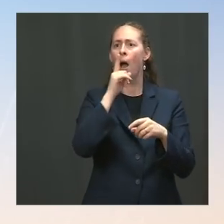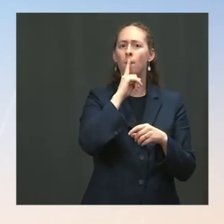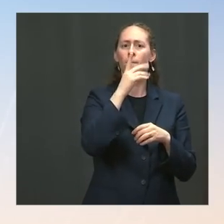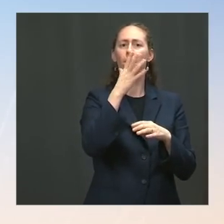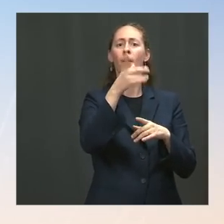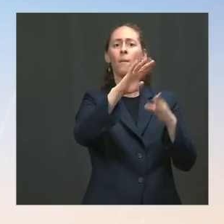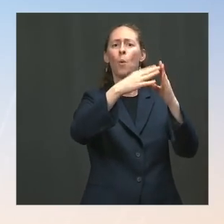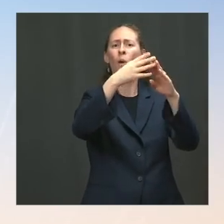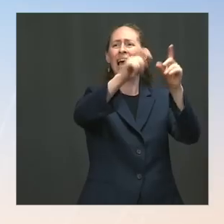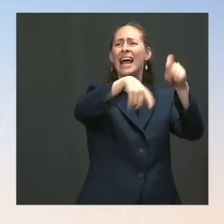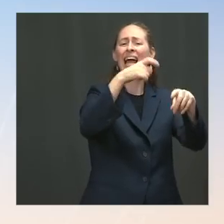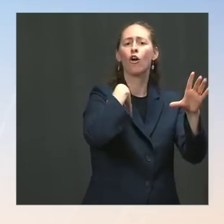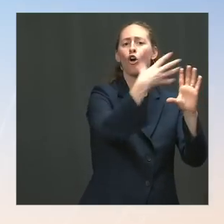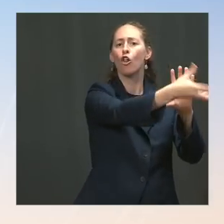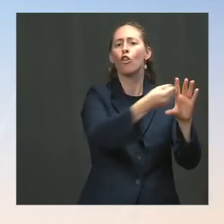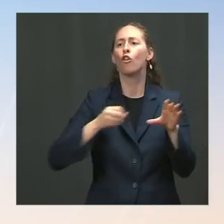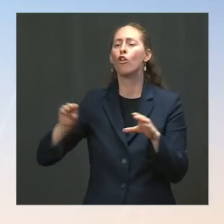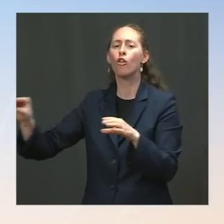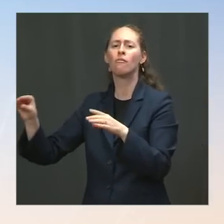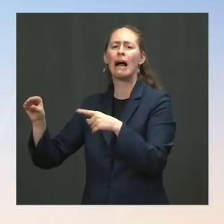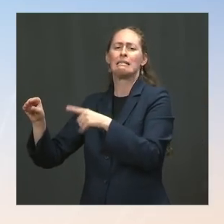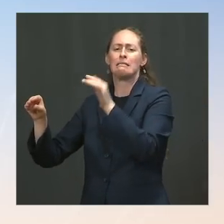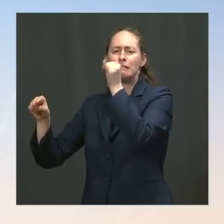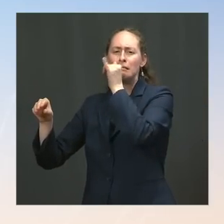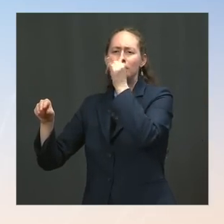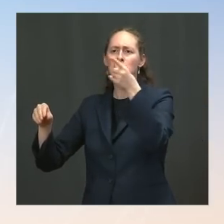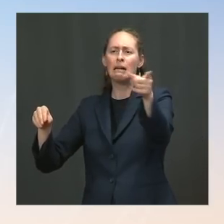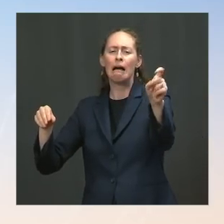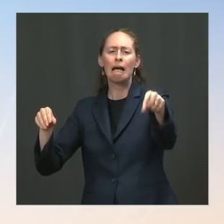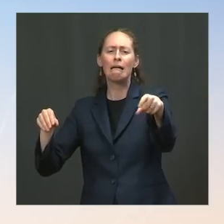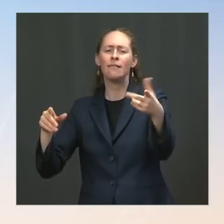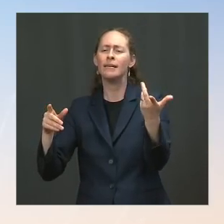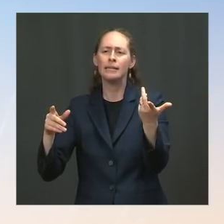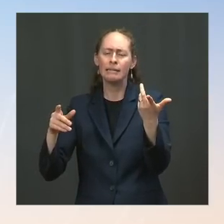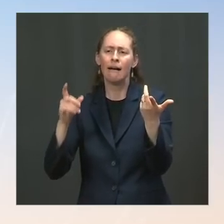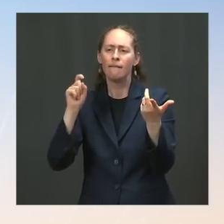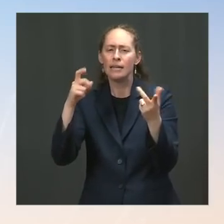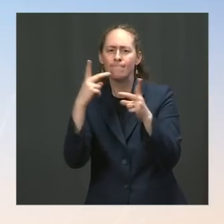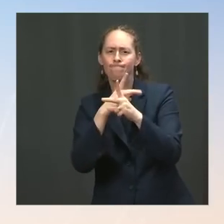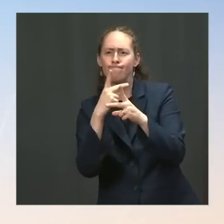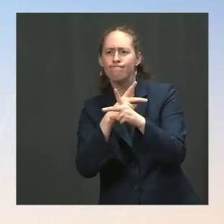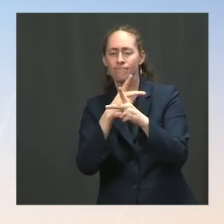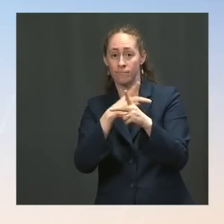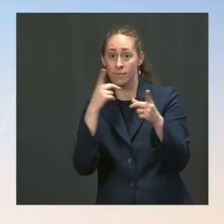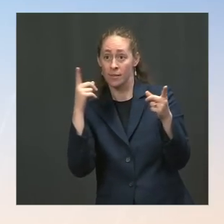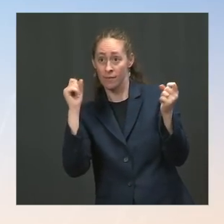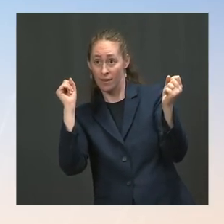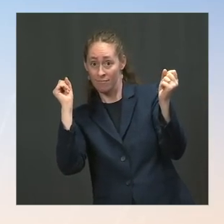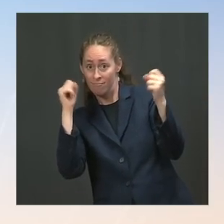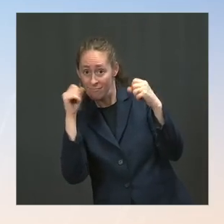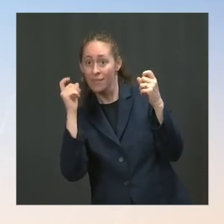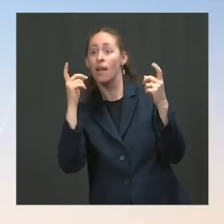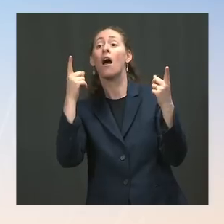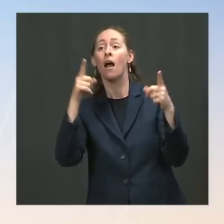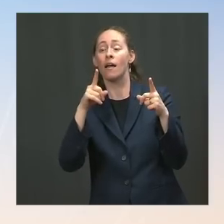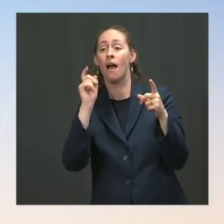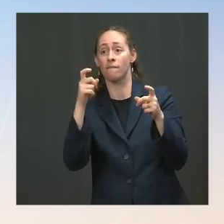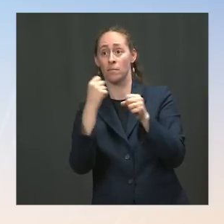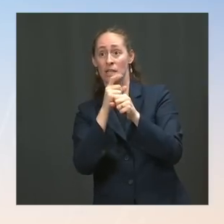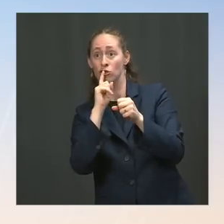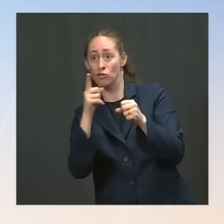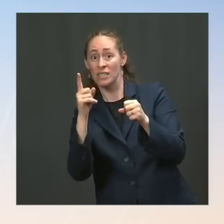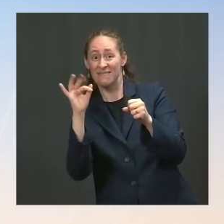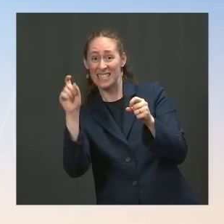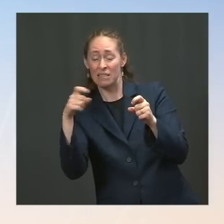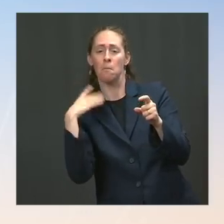pandemic. And we are hopeful that any agreement on this front will take that into account front and center. after what we saw with